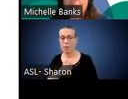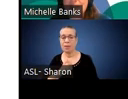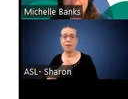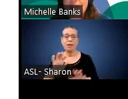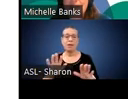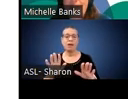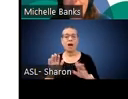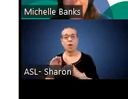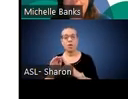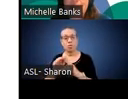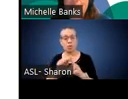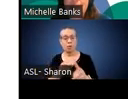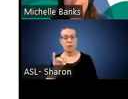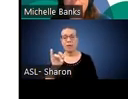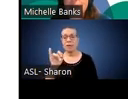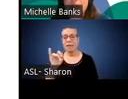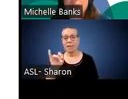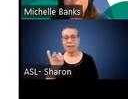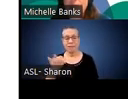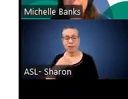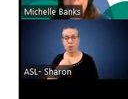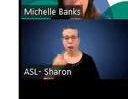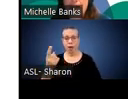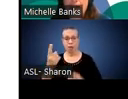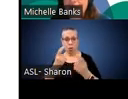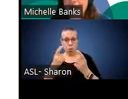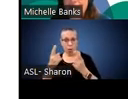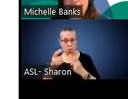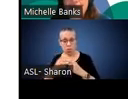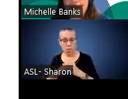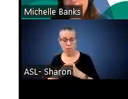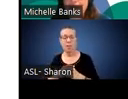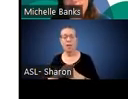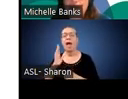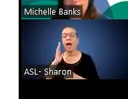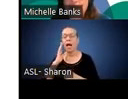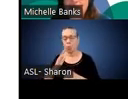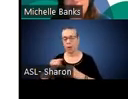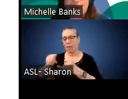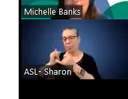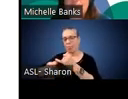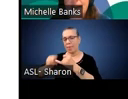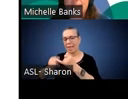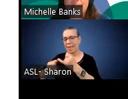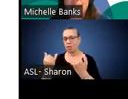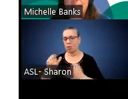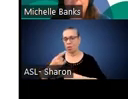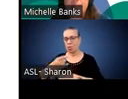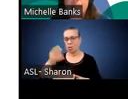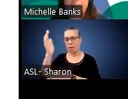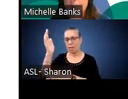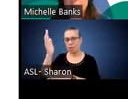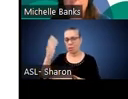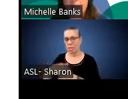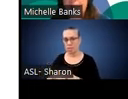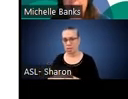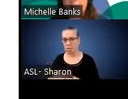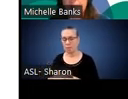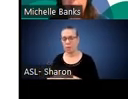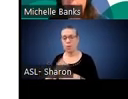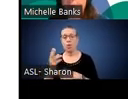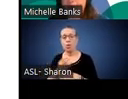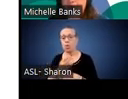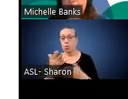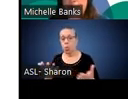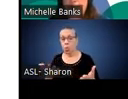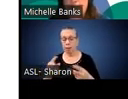want to remind you, if you have questions, I'm going to take them at the end of the presentation, and you can use the chat or